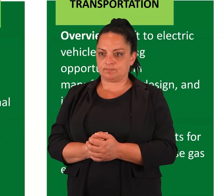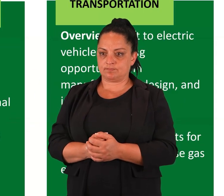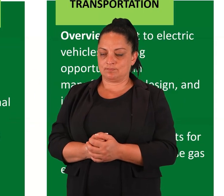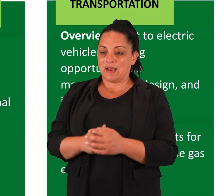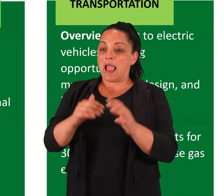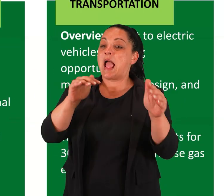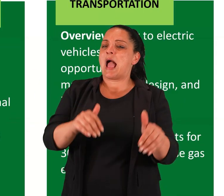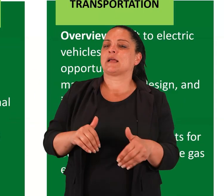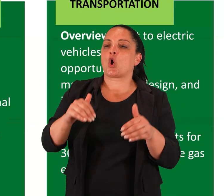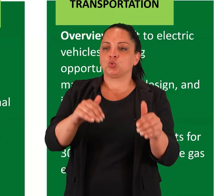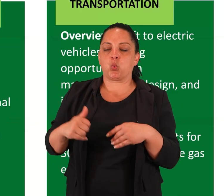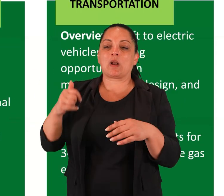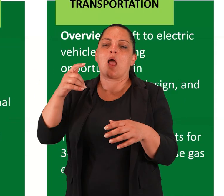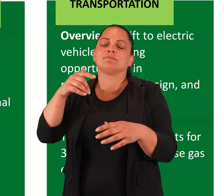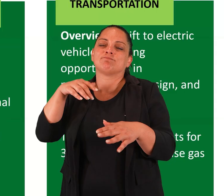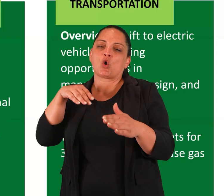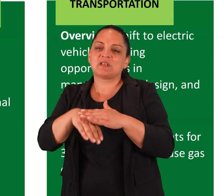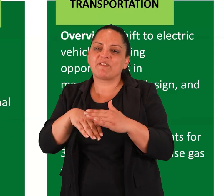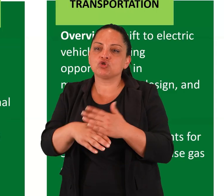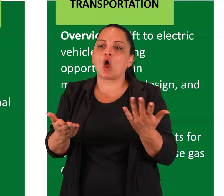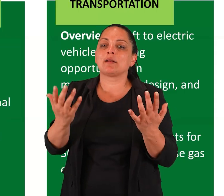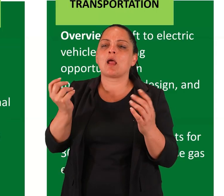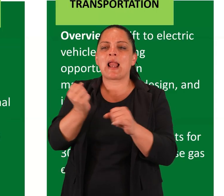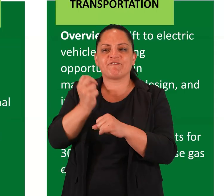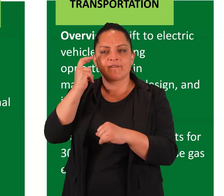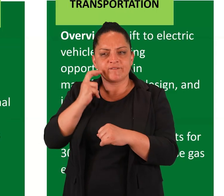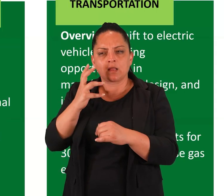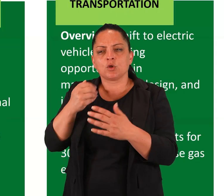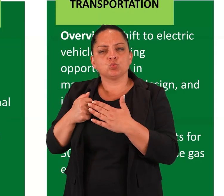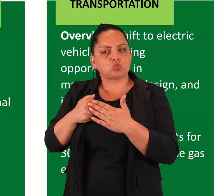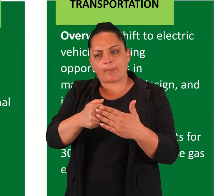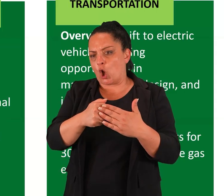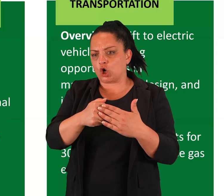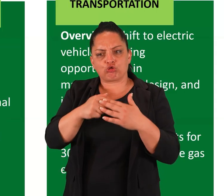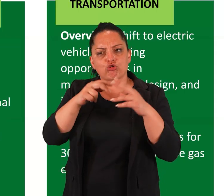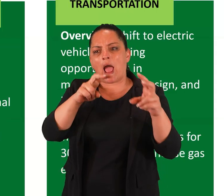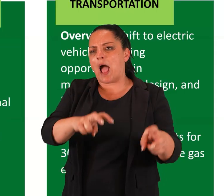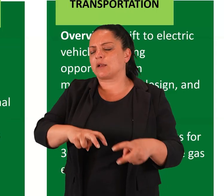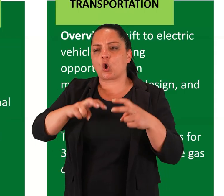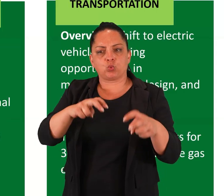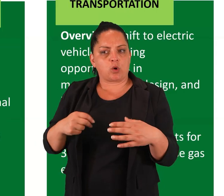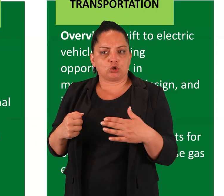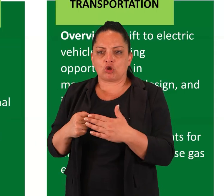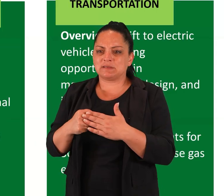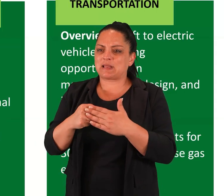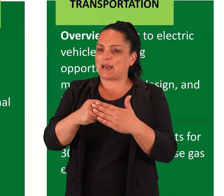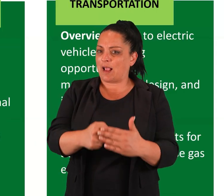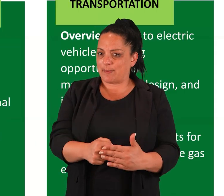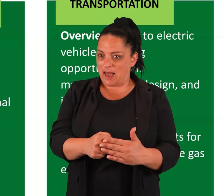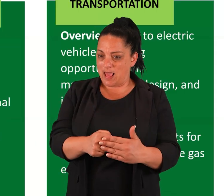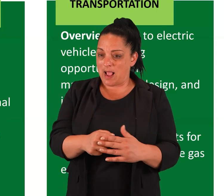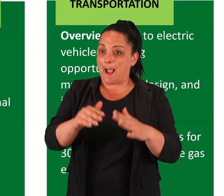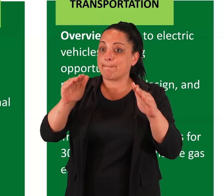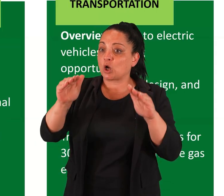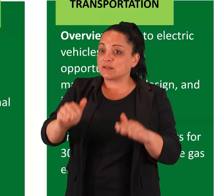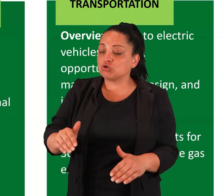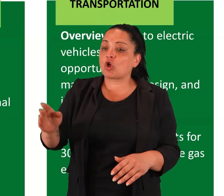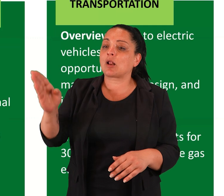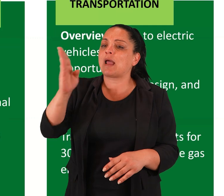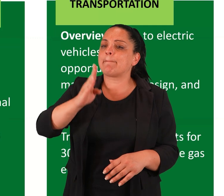In agriculture and conservation, green jobs support sustainable farming, biodiversity protection, and